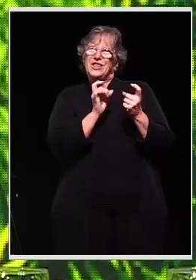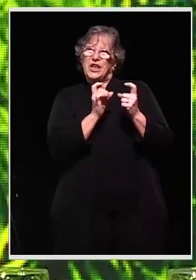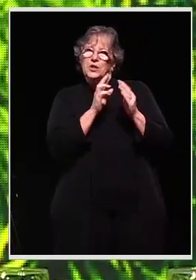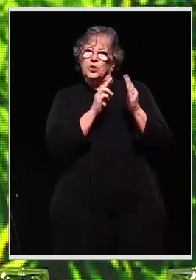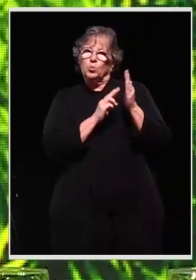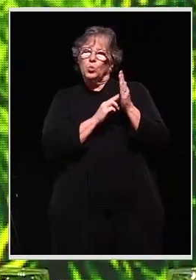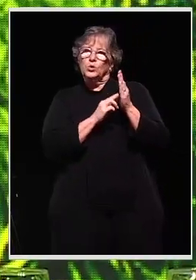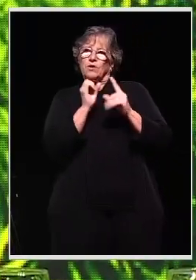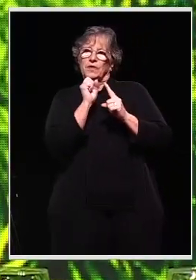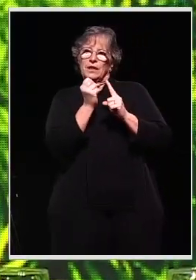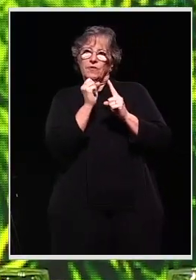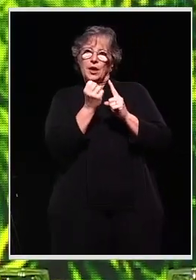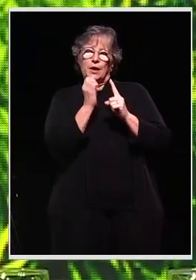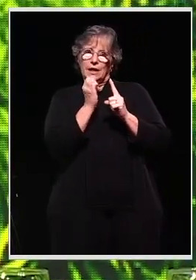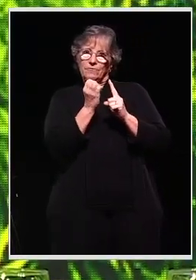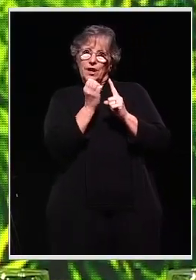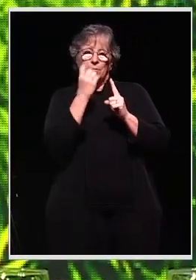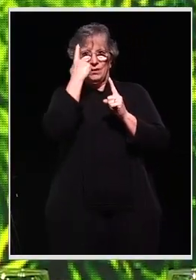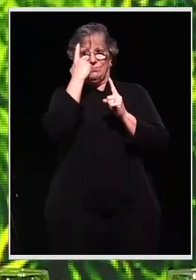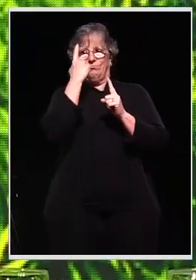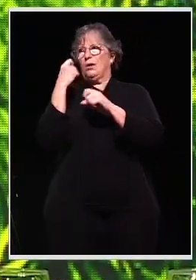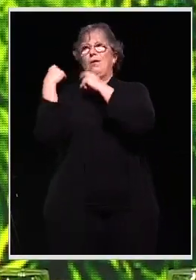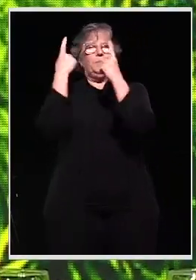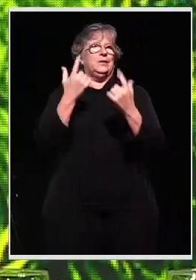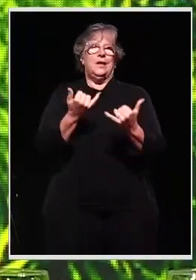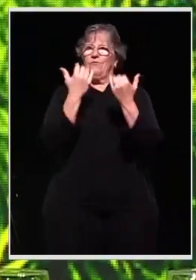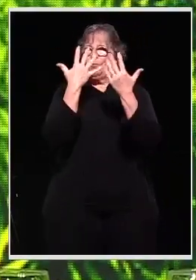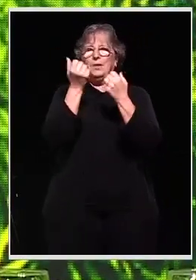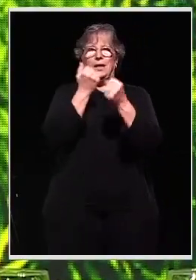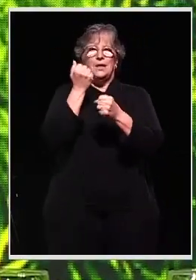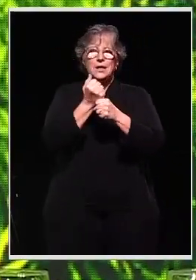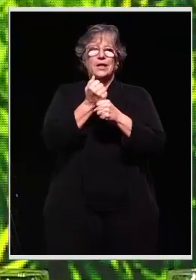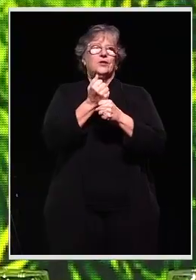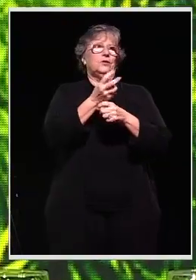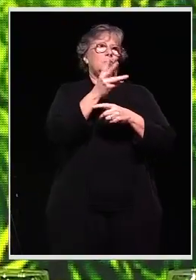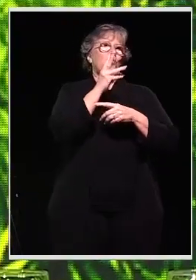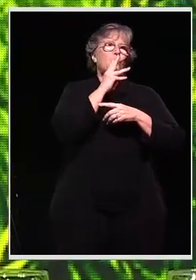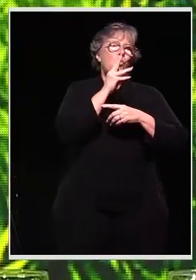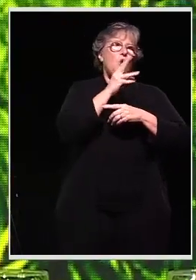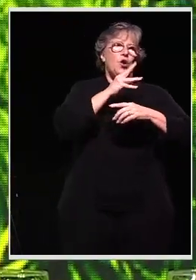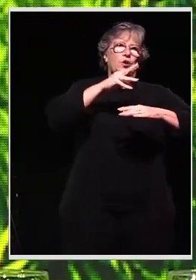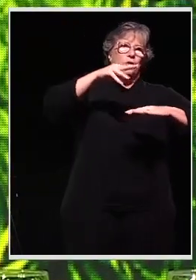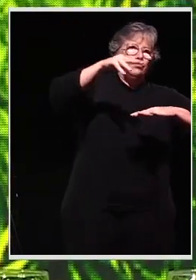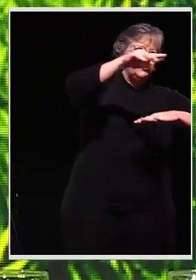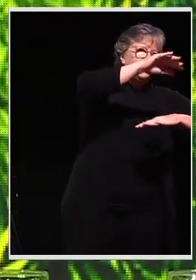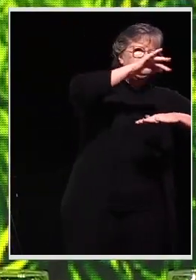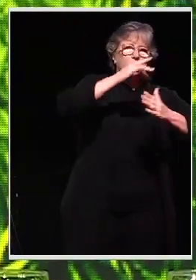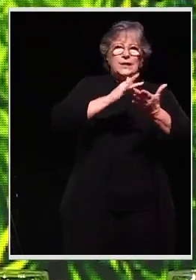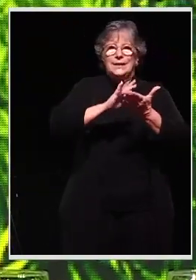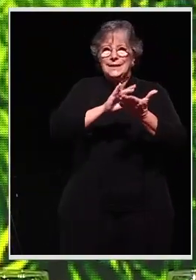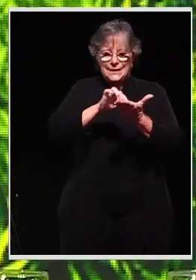the environment for hundreds of years through irrigation, new seeds, new